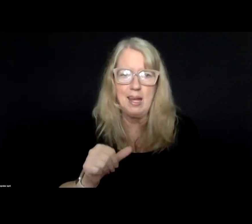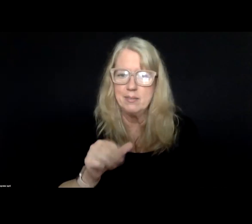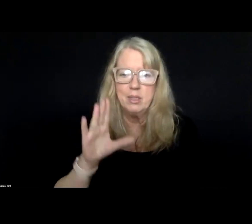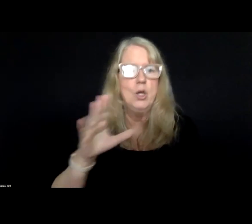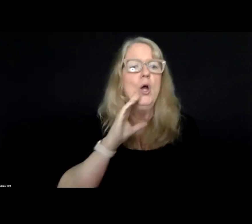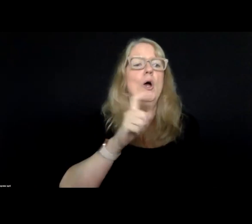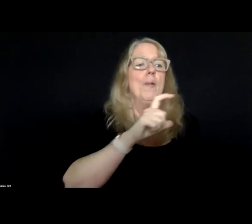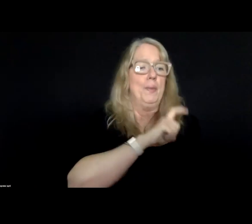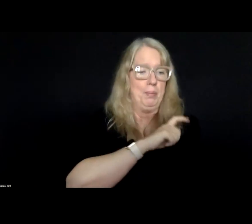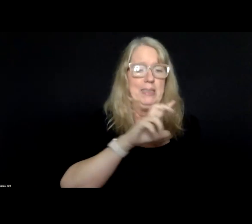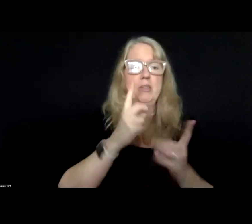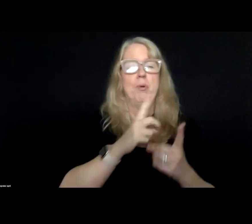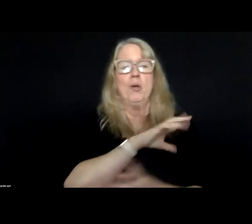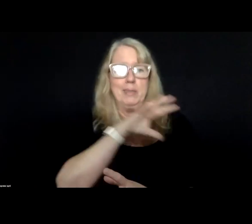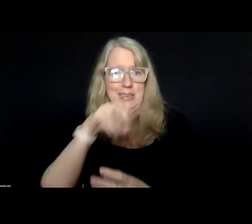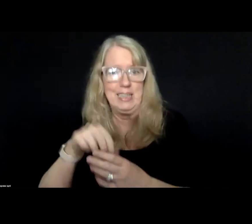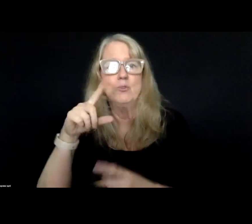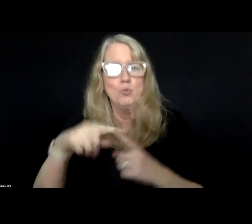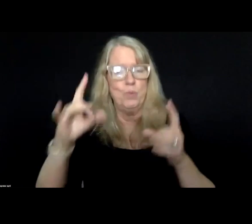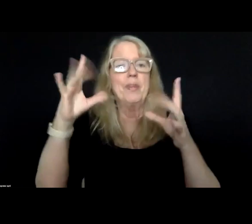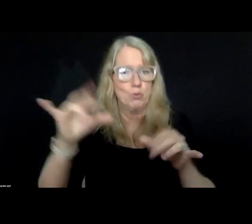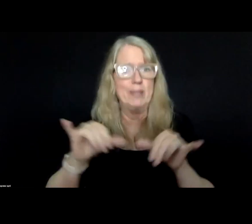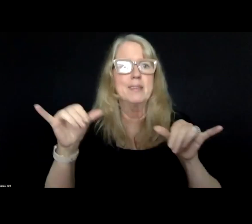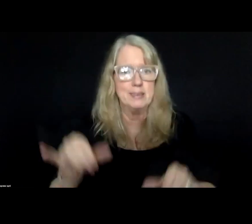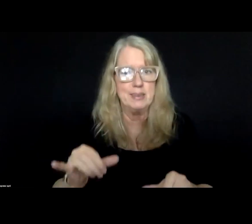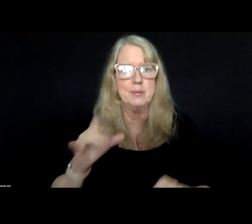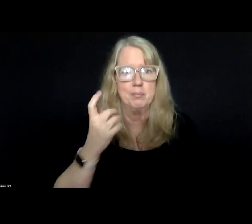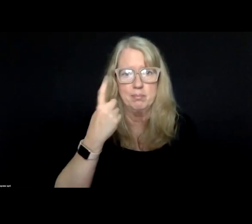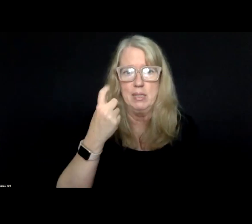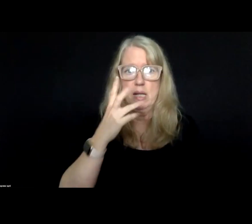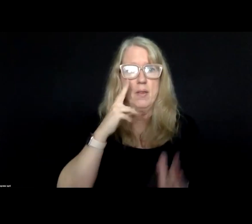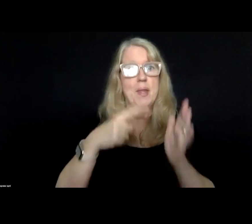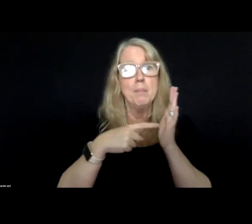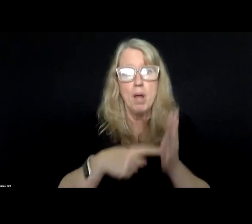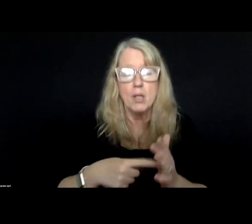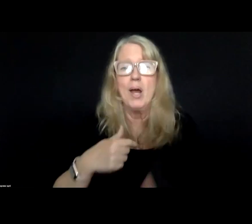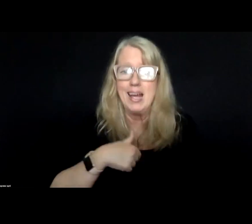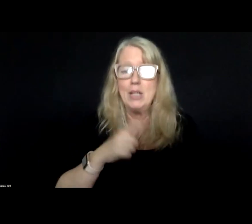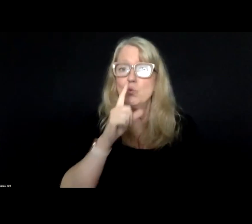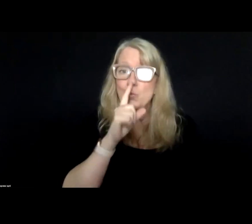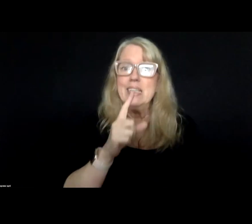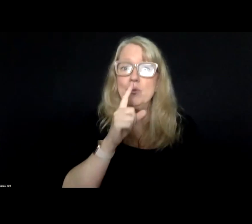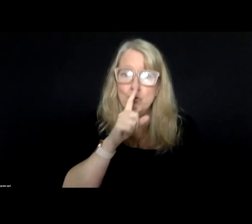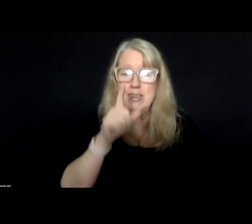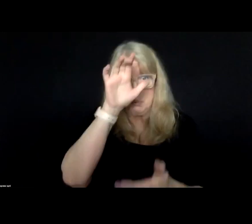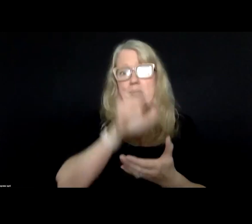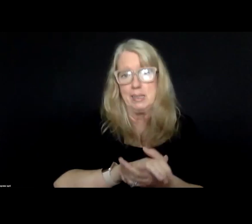police department into the crisis system. It's a model in which I really, really believe